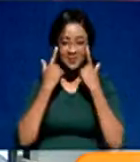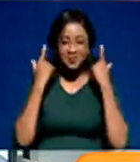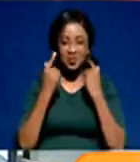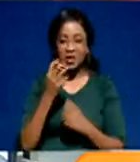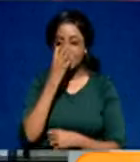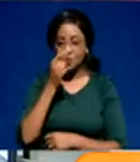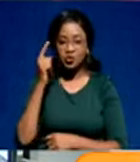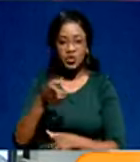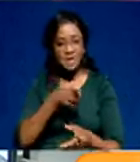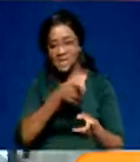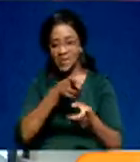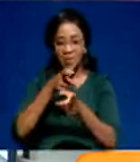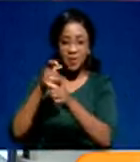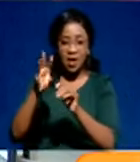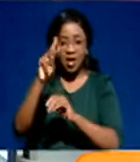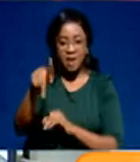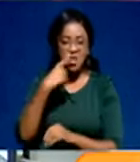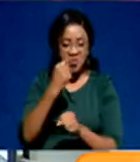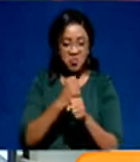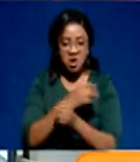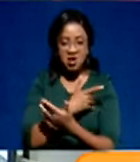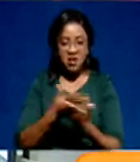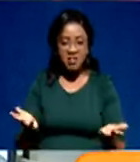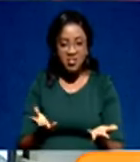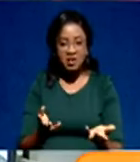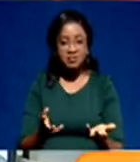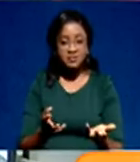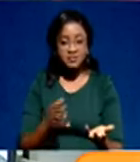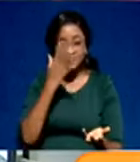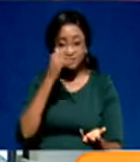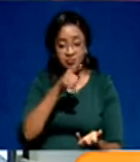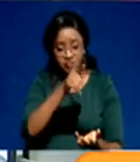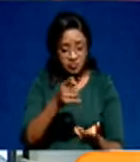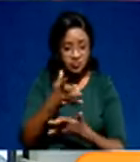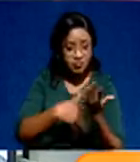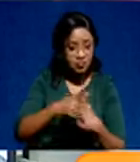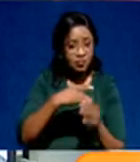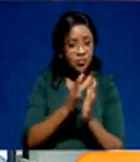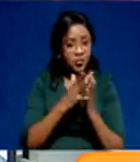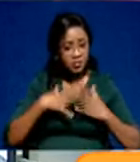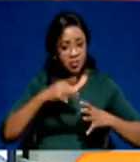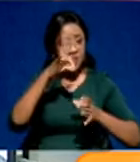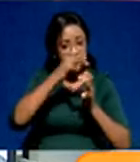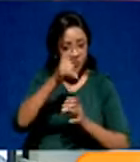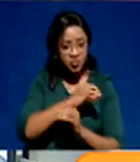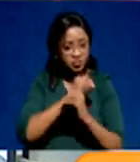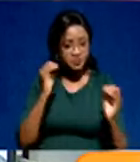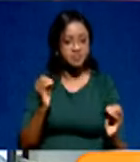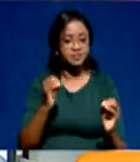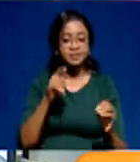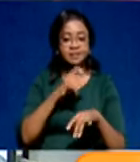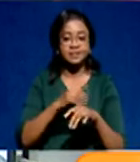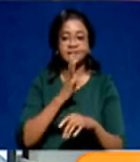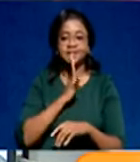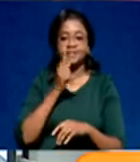So President William Ruto has slammed absentee lawmakers that he says are not in touch with the electorate. Speaking during a retreat with the Kenya Kwanza